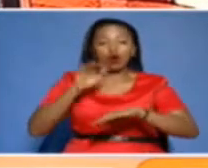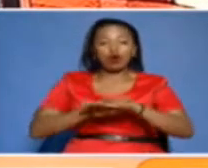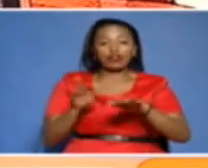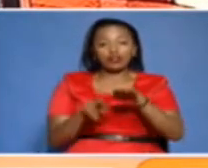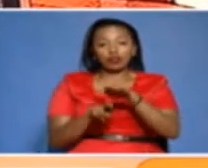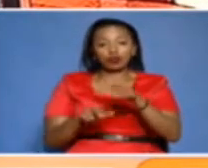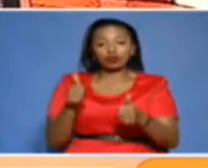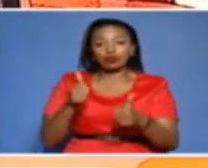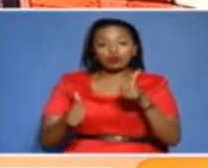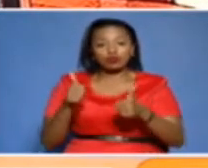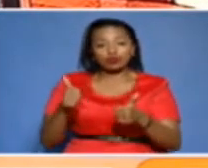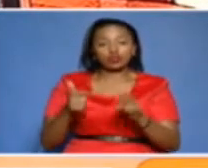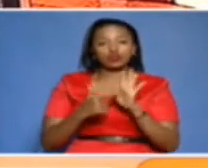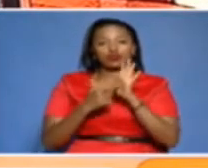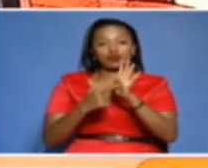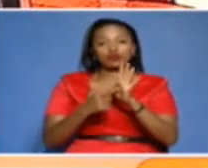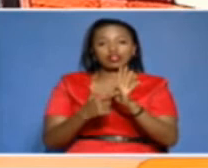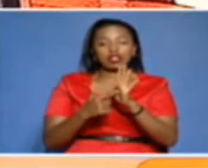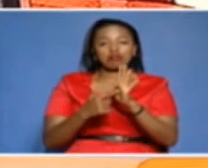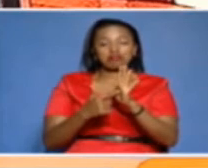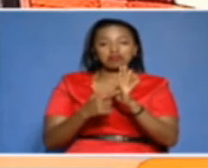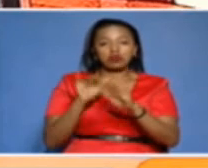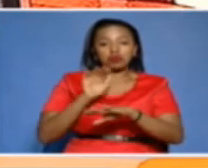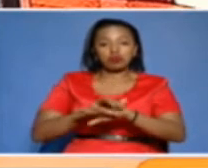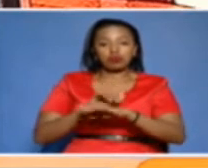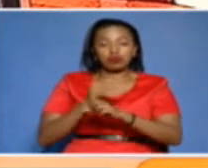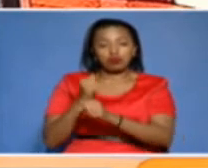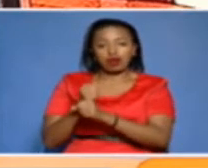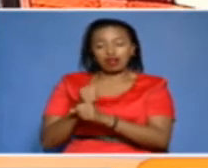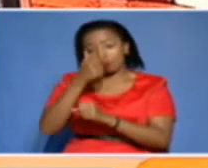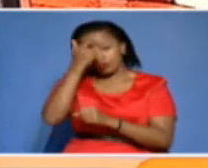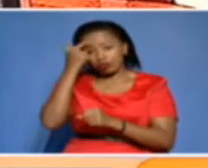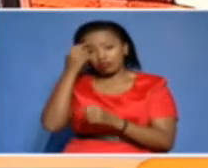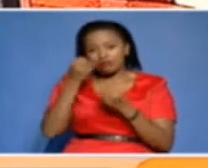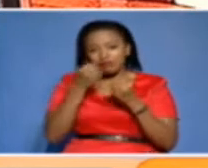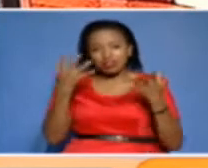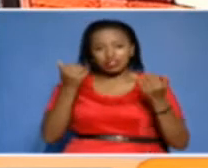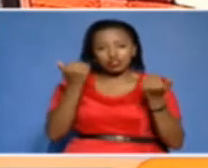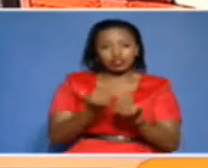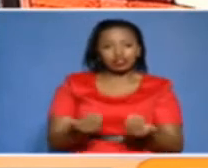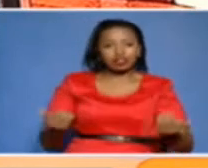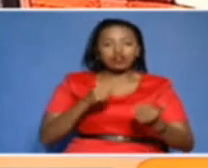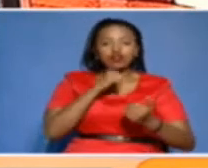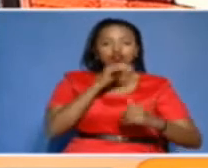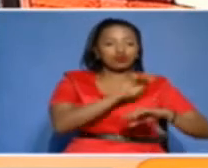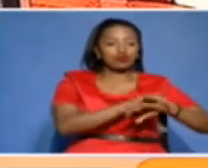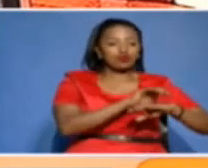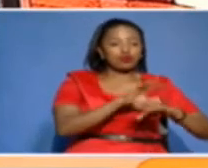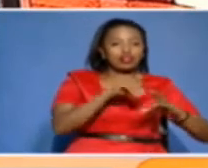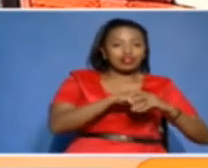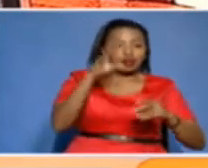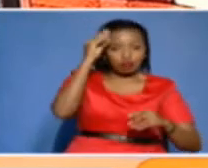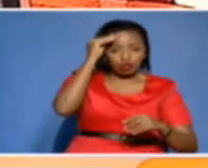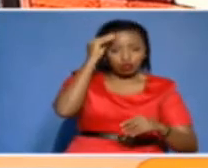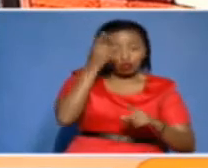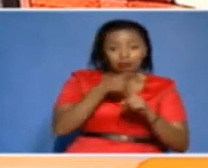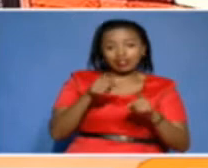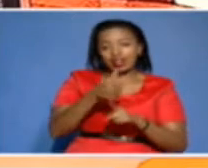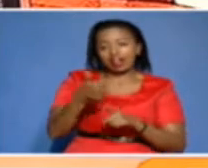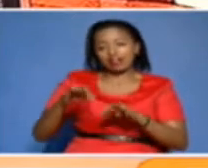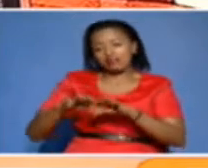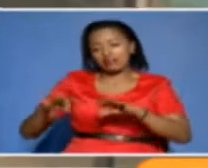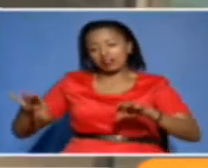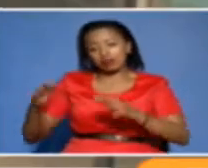reckon that a change to a competence-based curriculum could see more pupils who are not good in academics excel in other